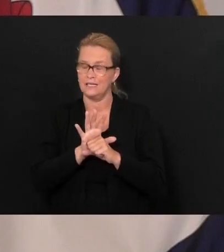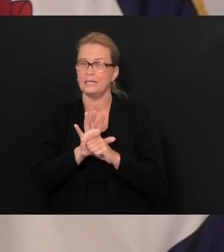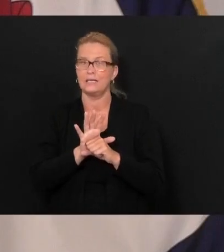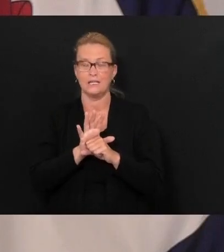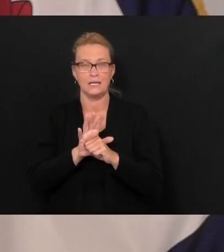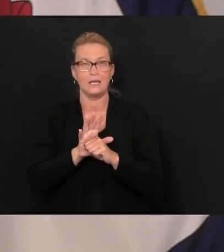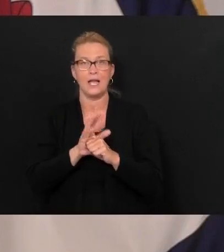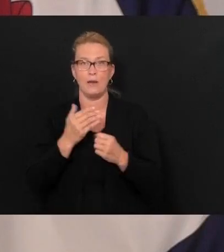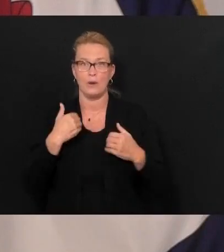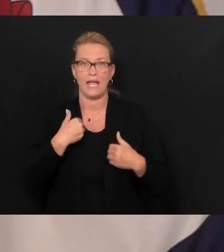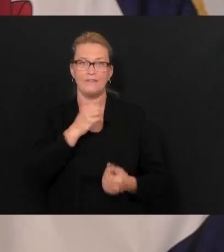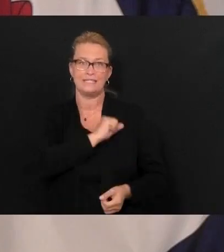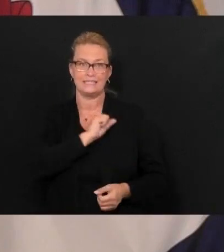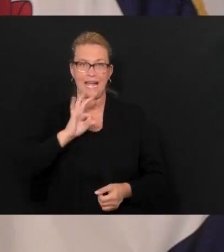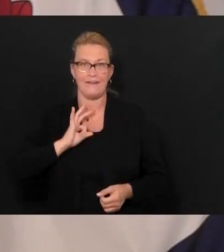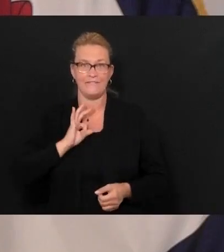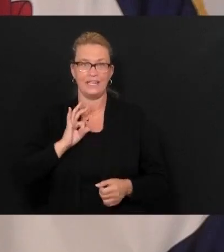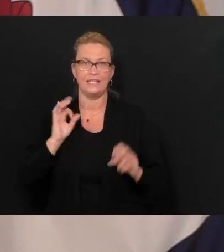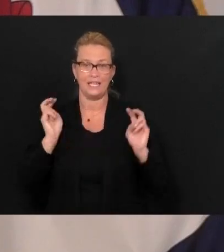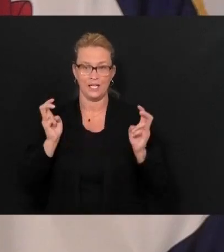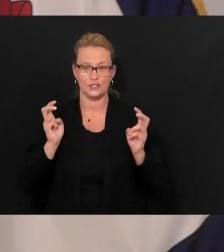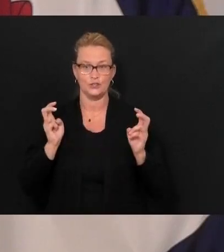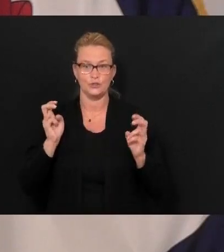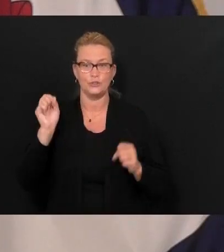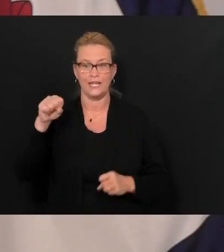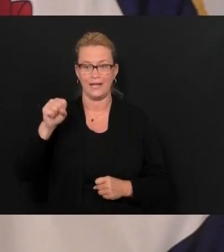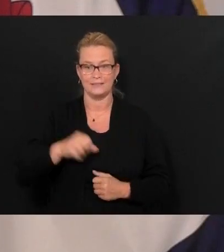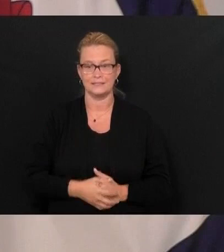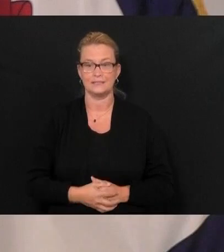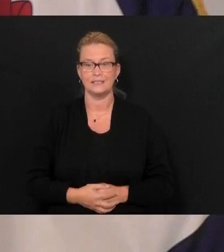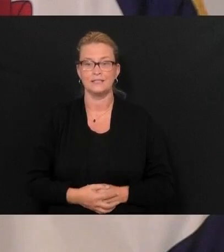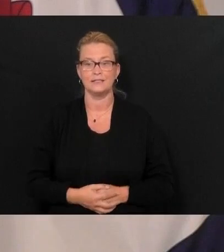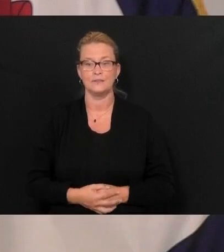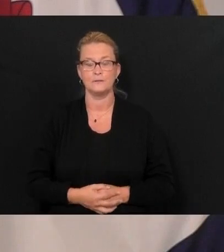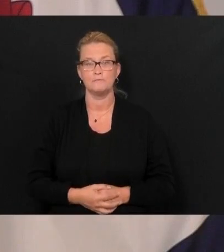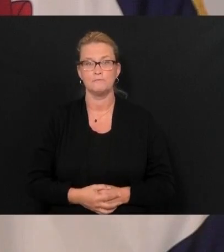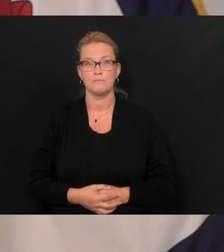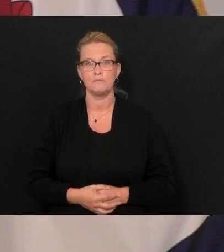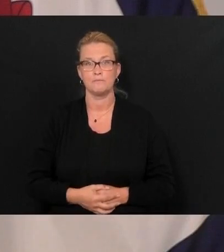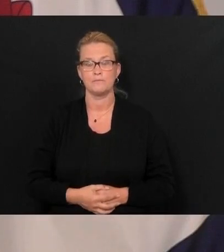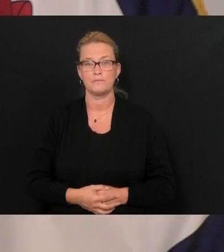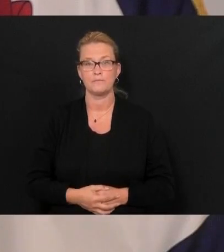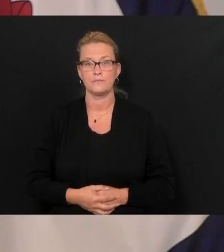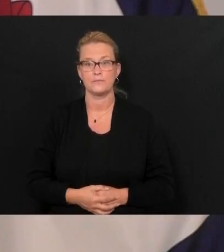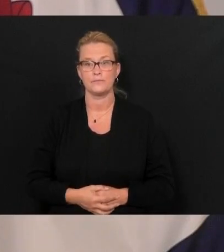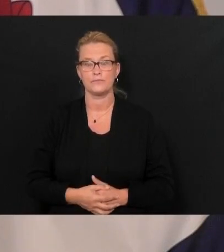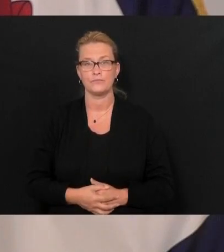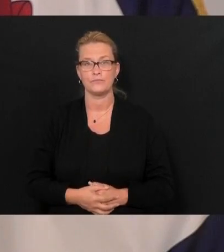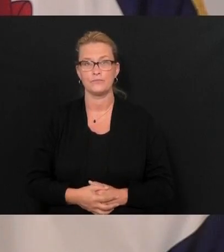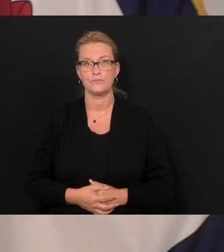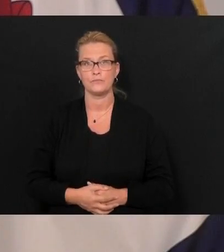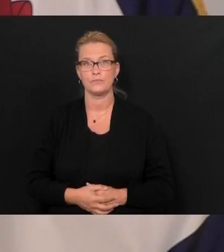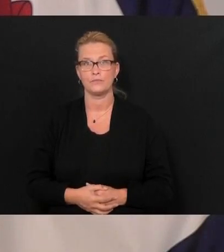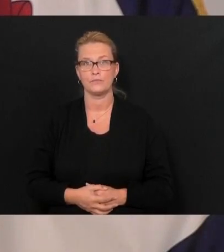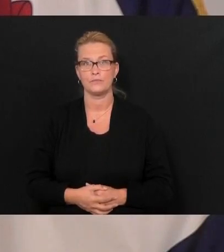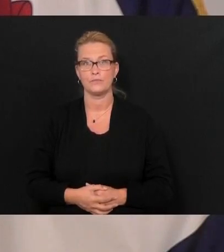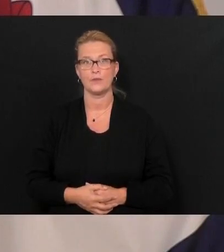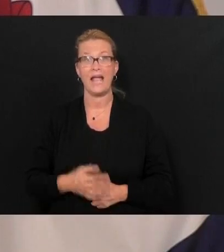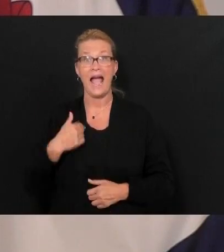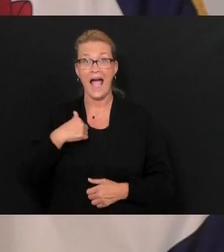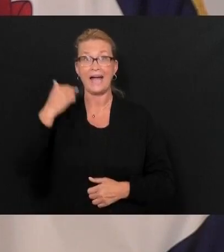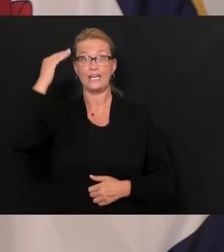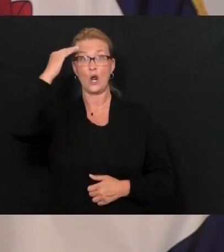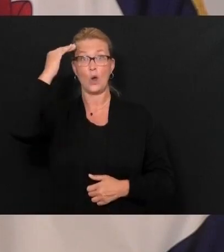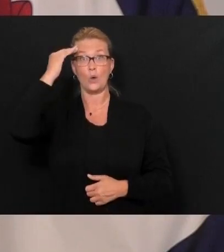a staffing issue to some degree. But Kenny, before the general speaks, I want to just say this: I